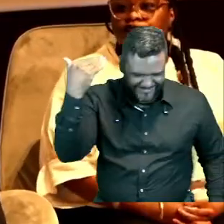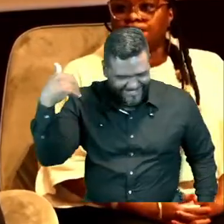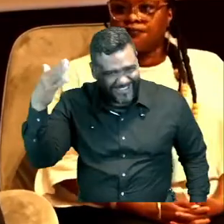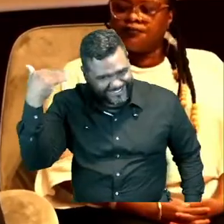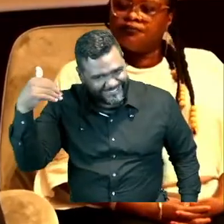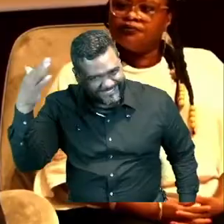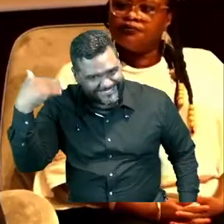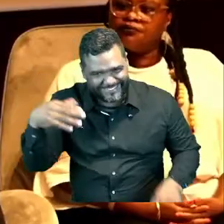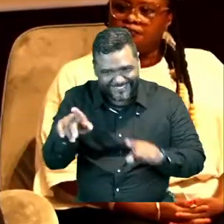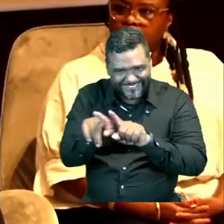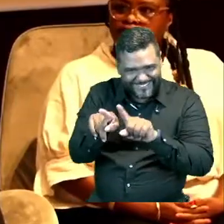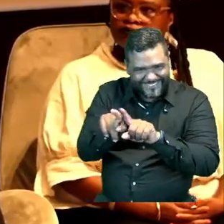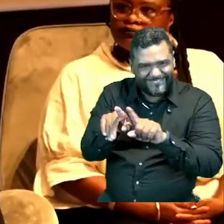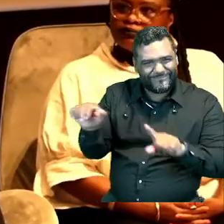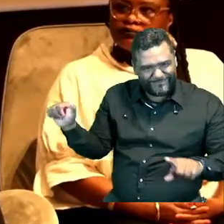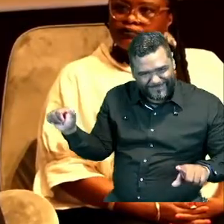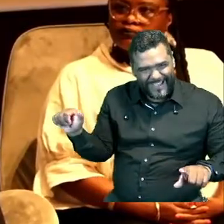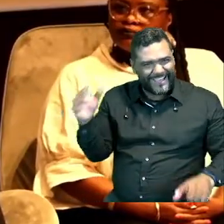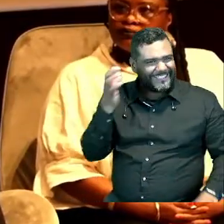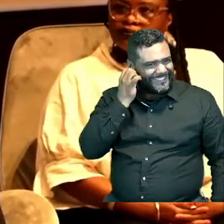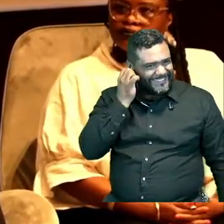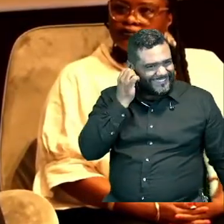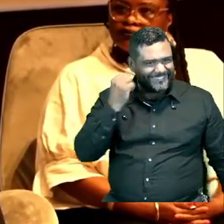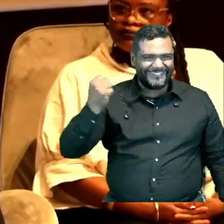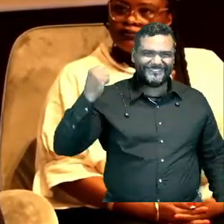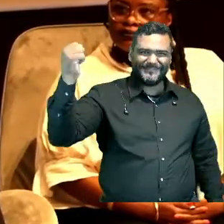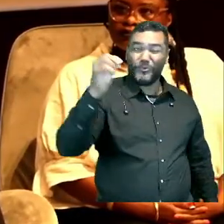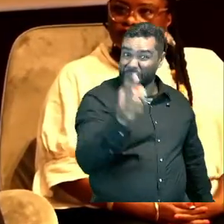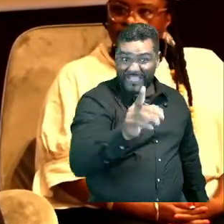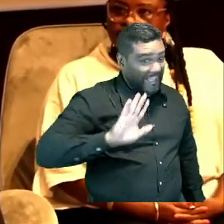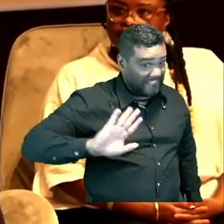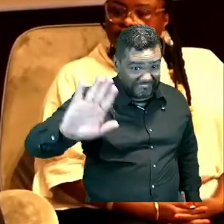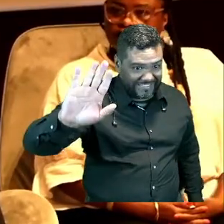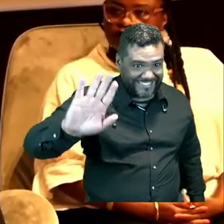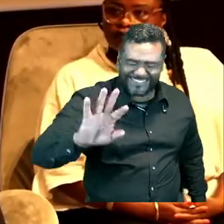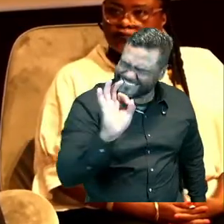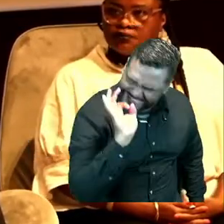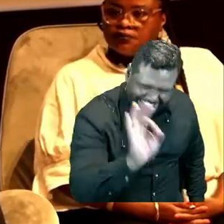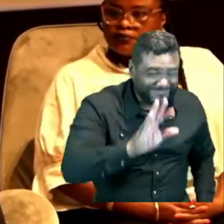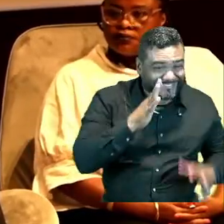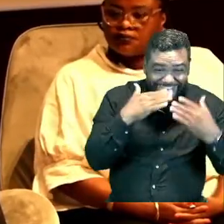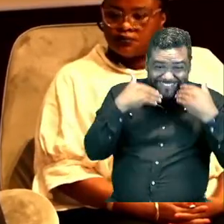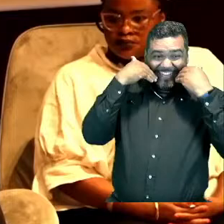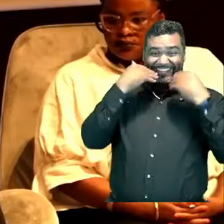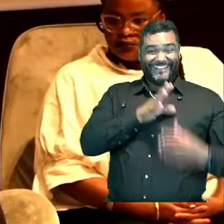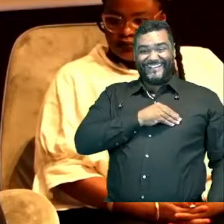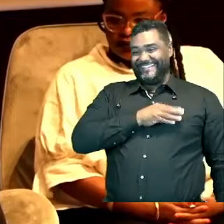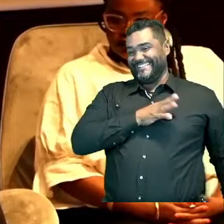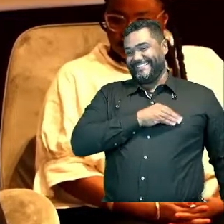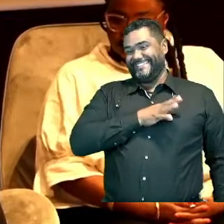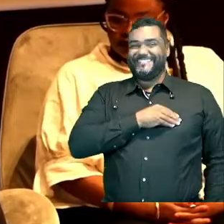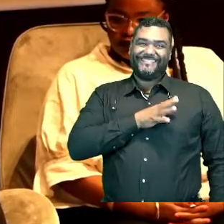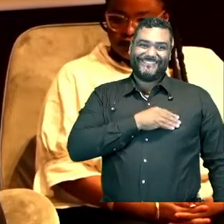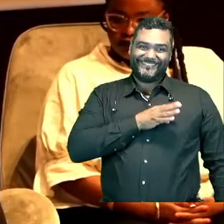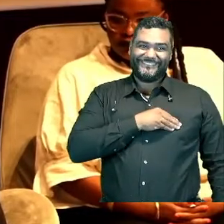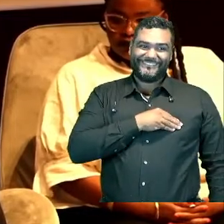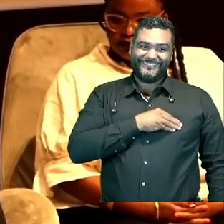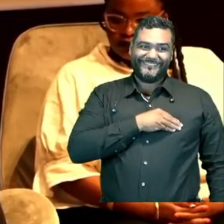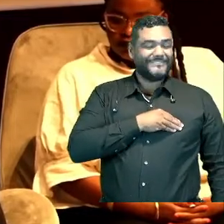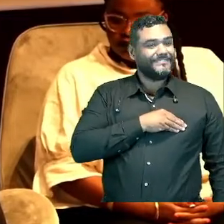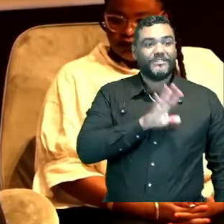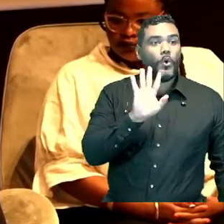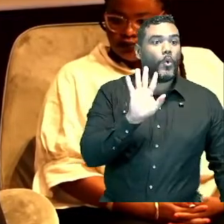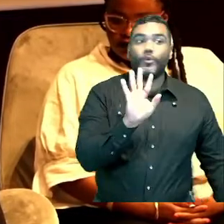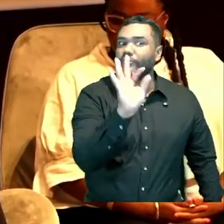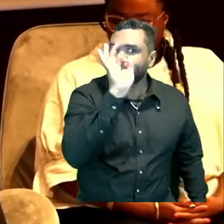I have been feeling a bit down. Somebody asked me this morning, something's